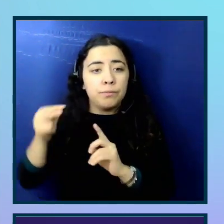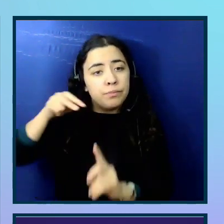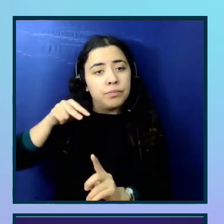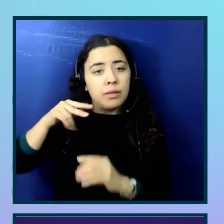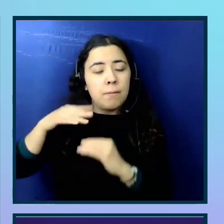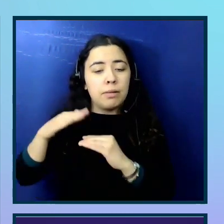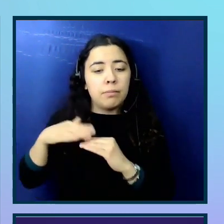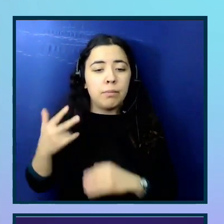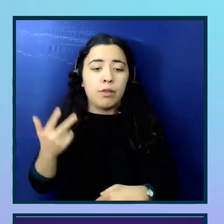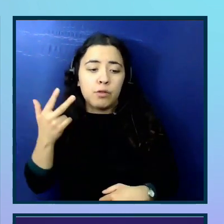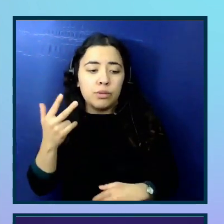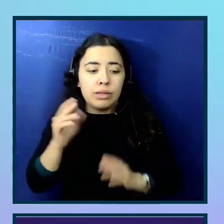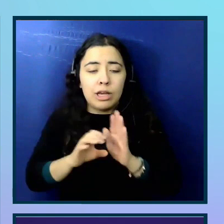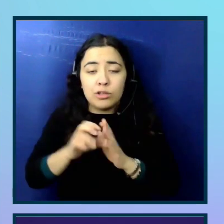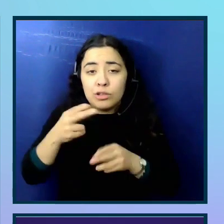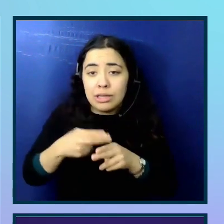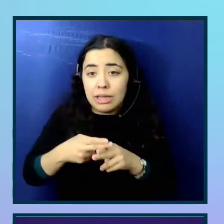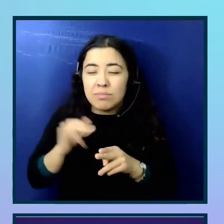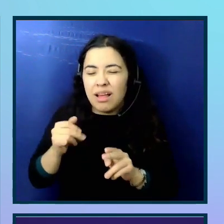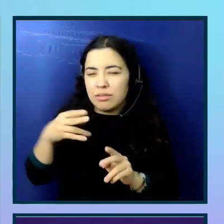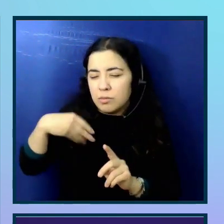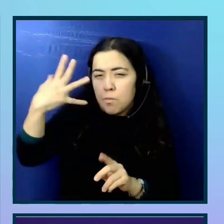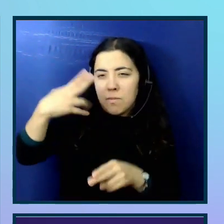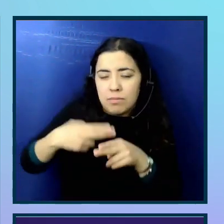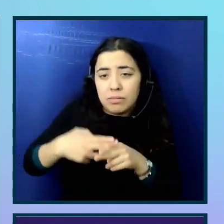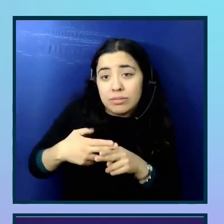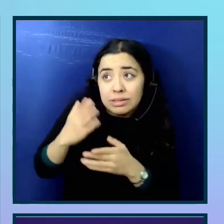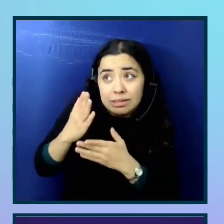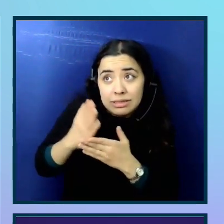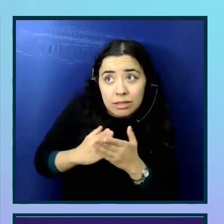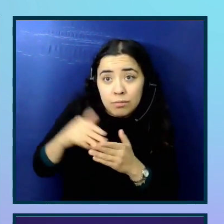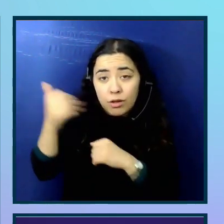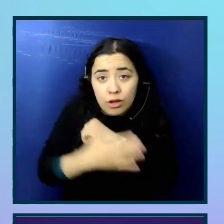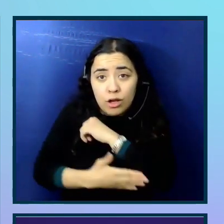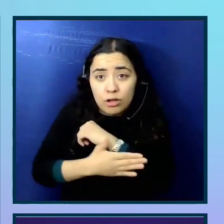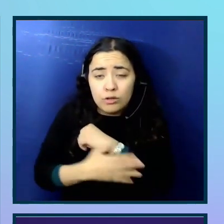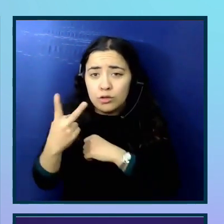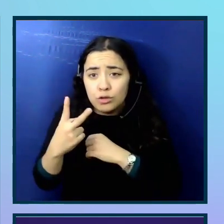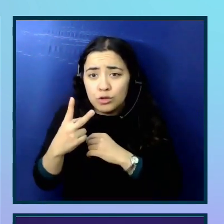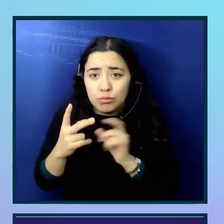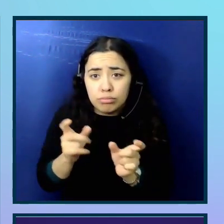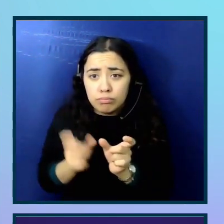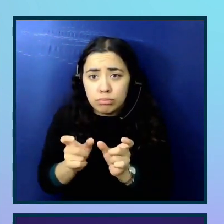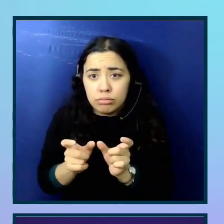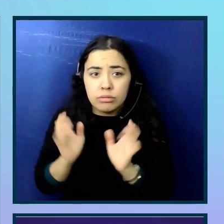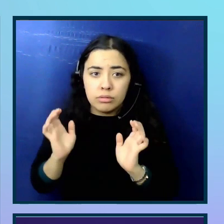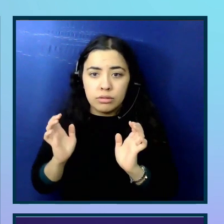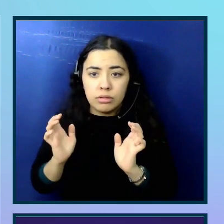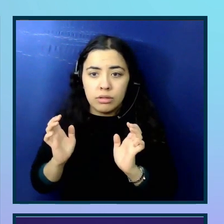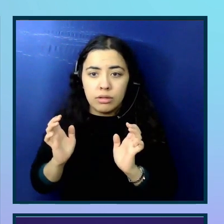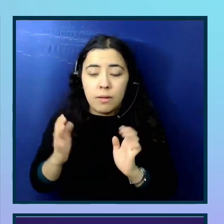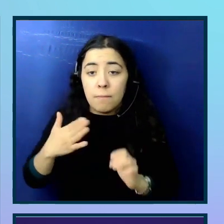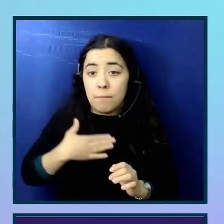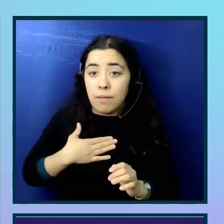characters? Because in other countries, there are people who have names that are 2 characters long. My partner has a name that has only 1